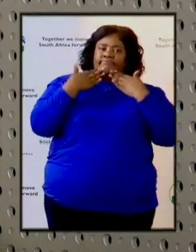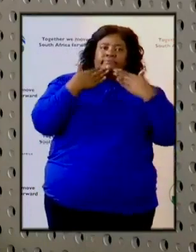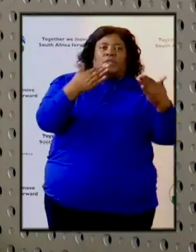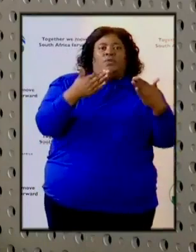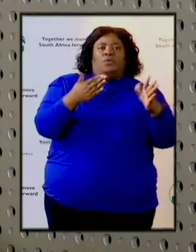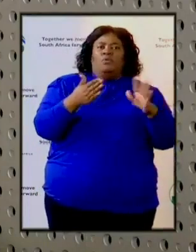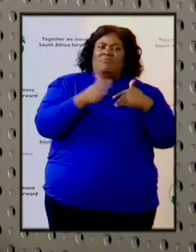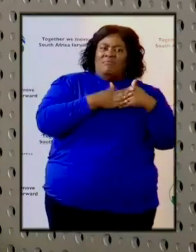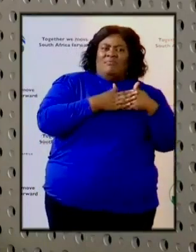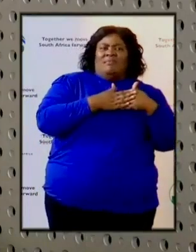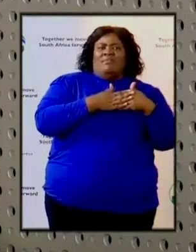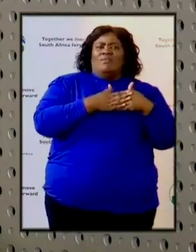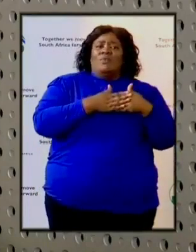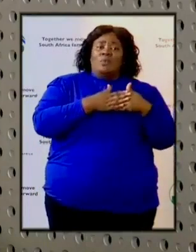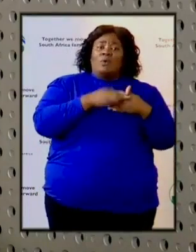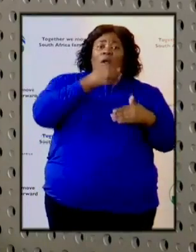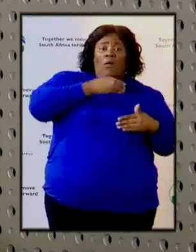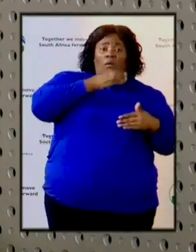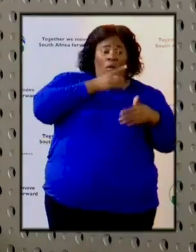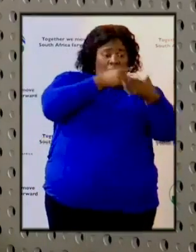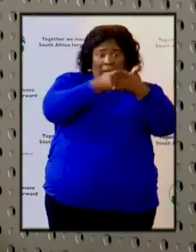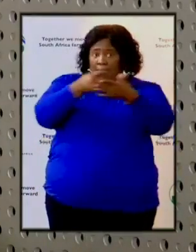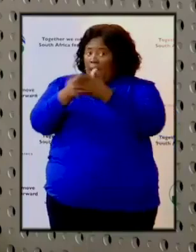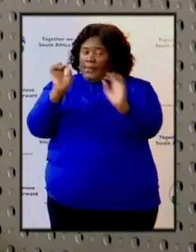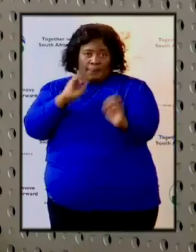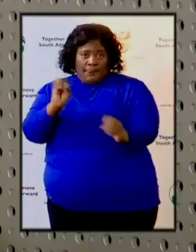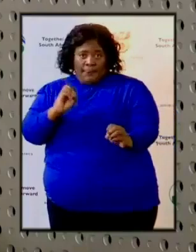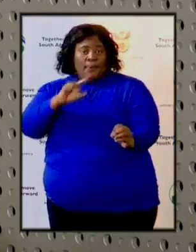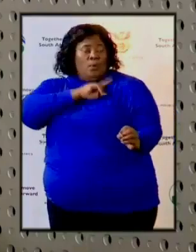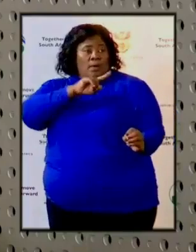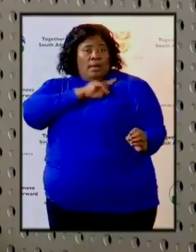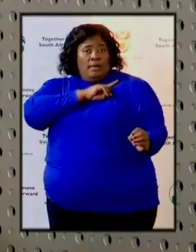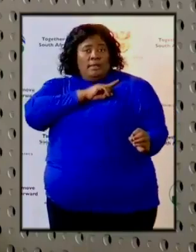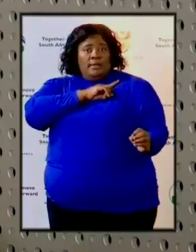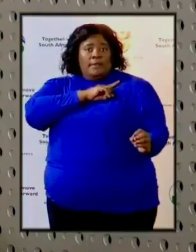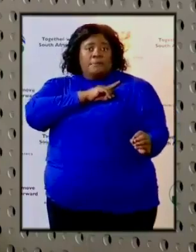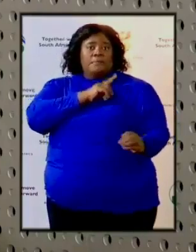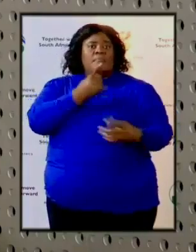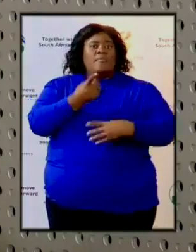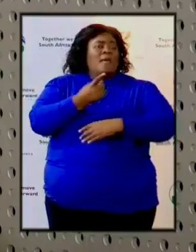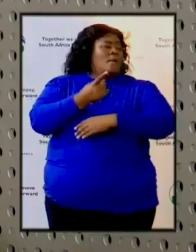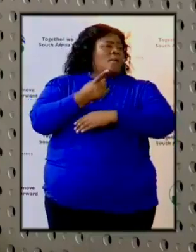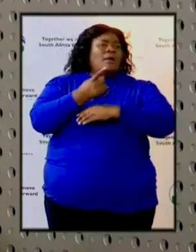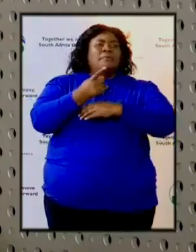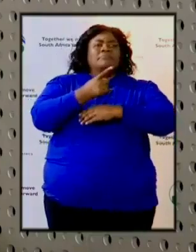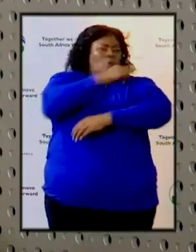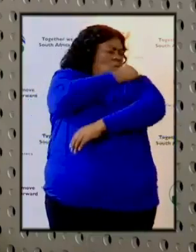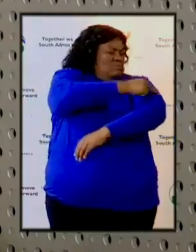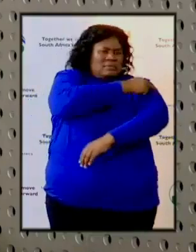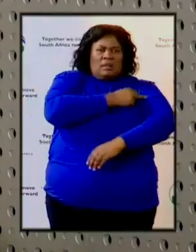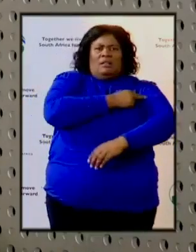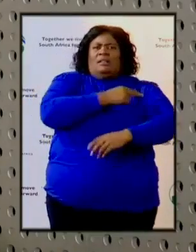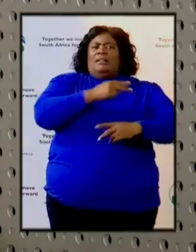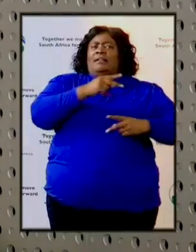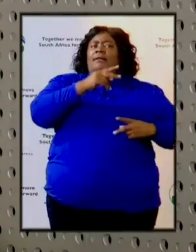tjwala bungathengiswa yenza ukuthi ibhedlela zingabi amasime egazi ngolwesihlanu